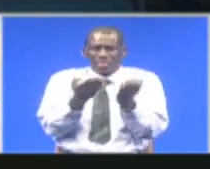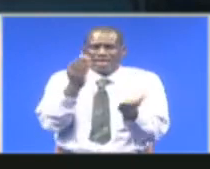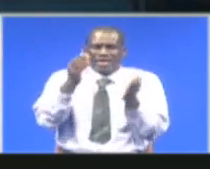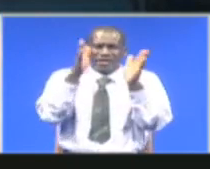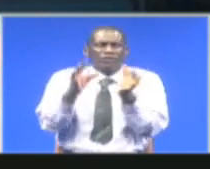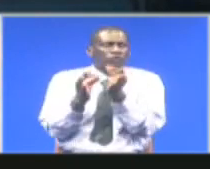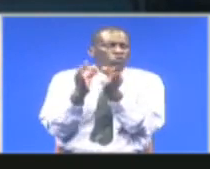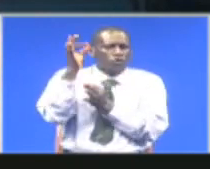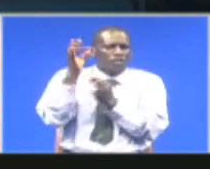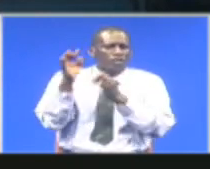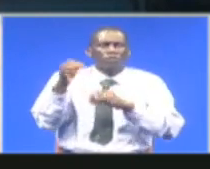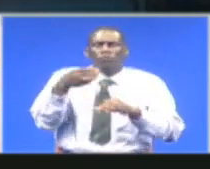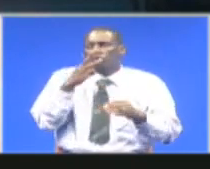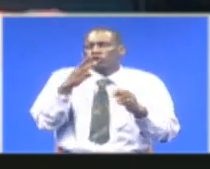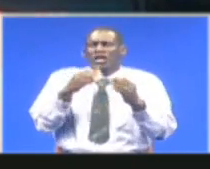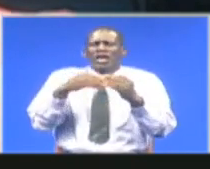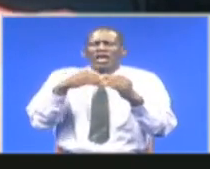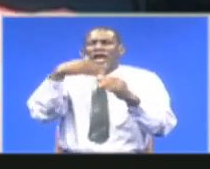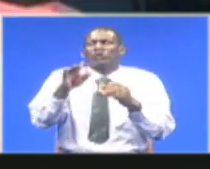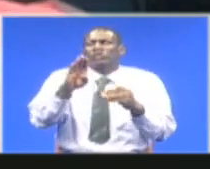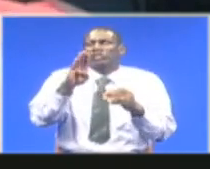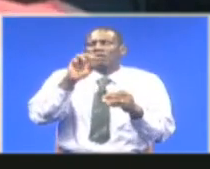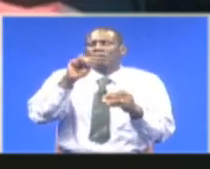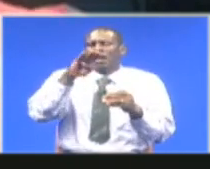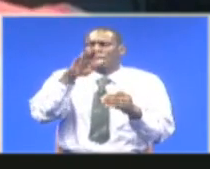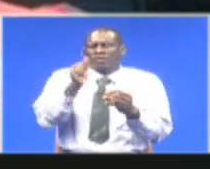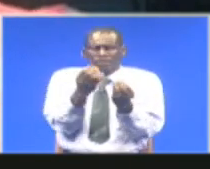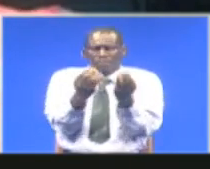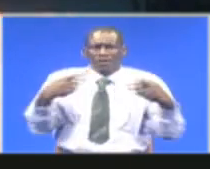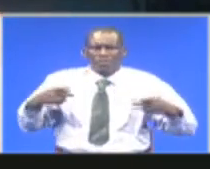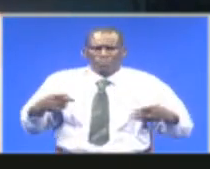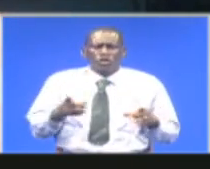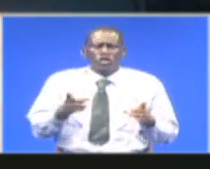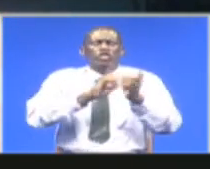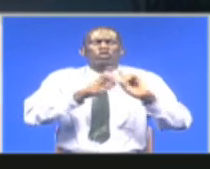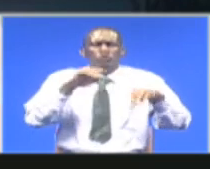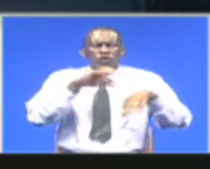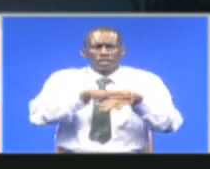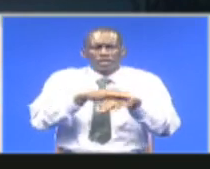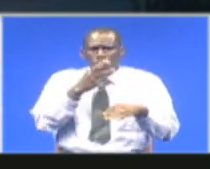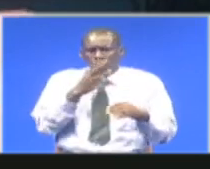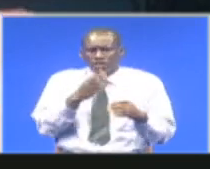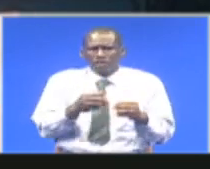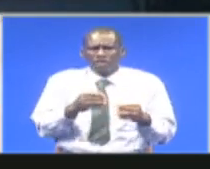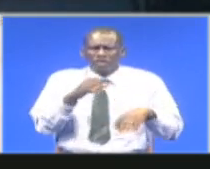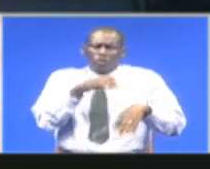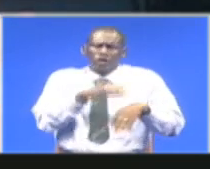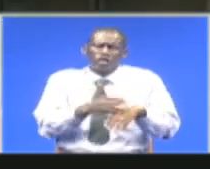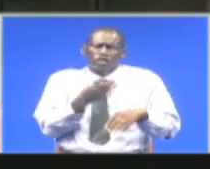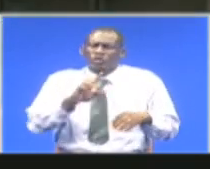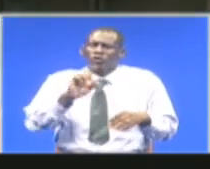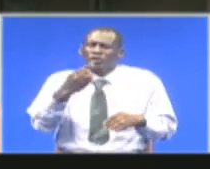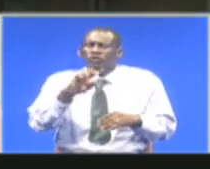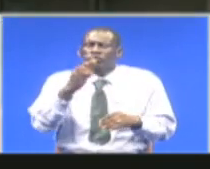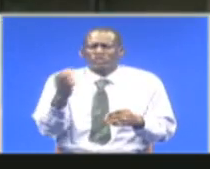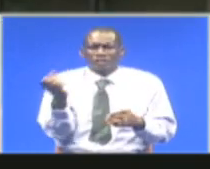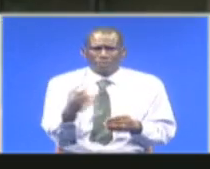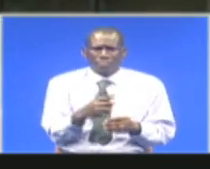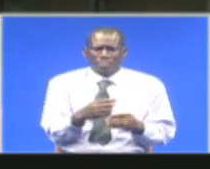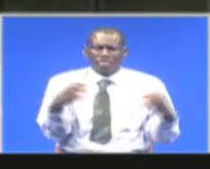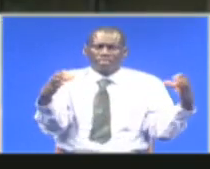beyond Bamba, which is quite a significant number of people, they were not getting water. They were getting water maybe once or twice every month. The company is